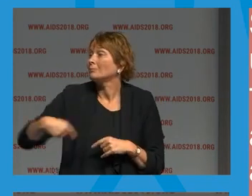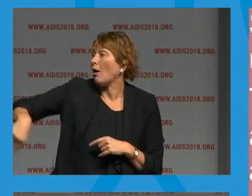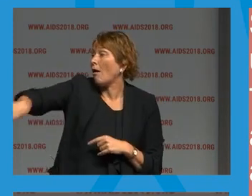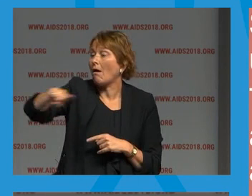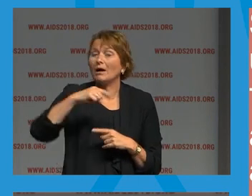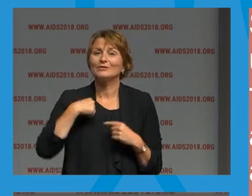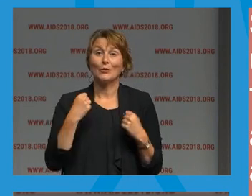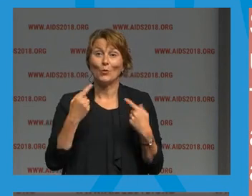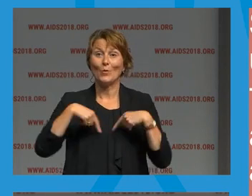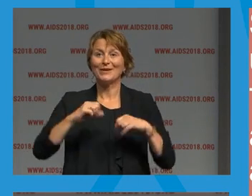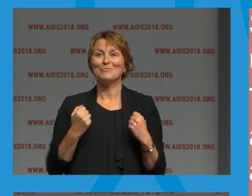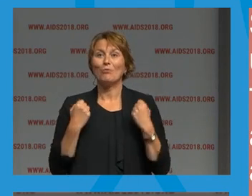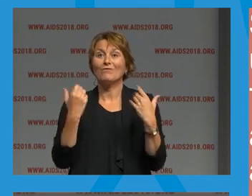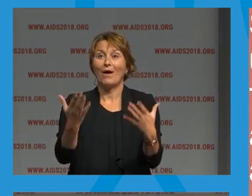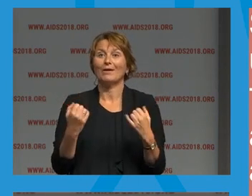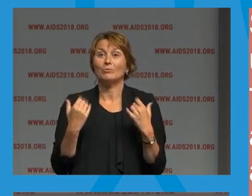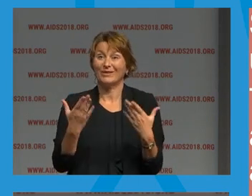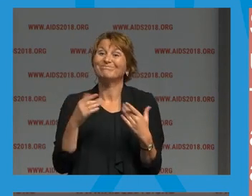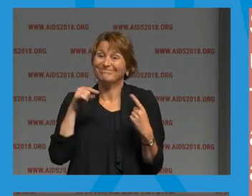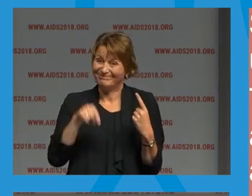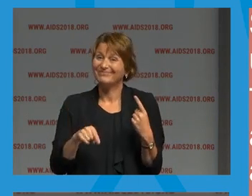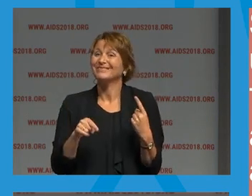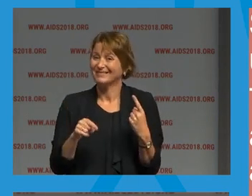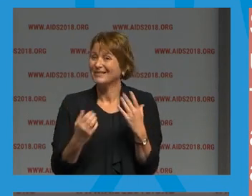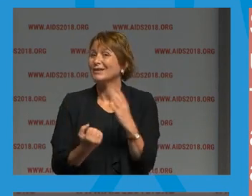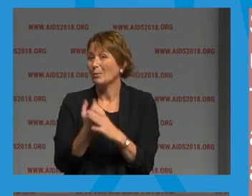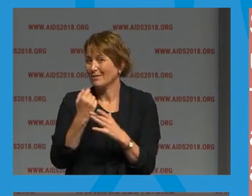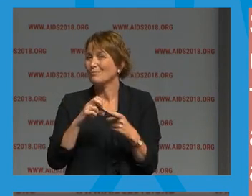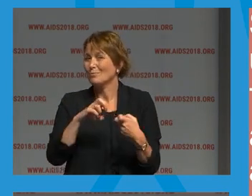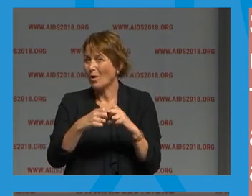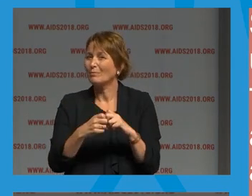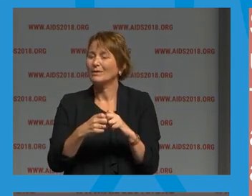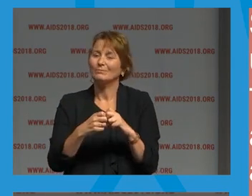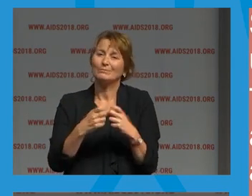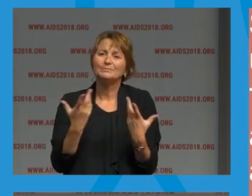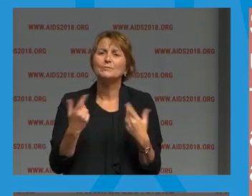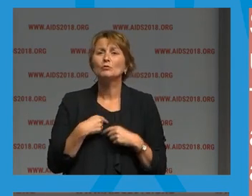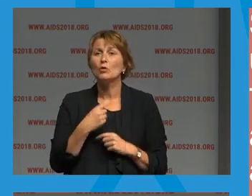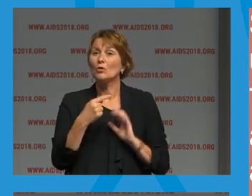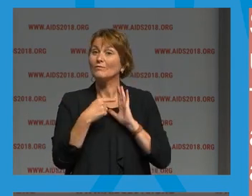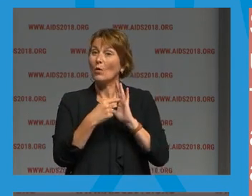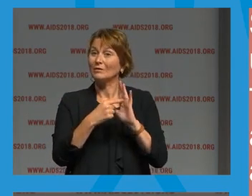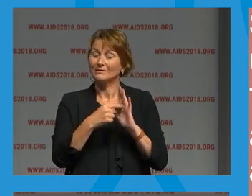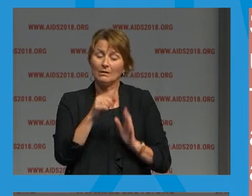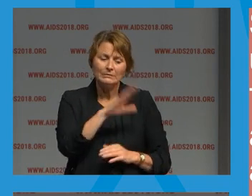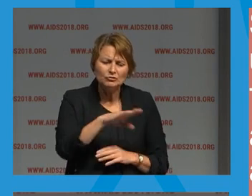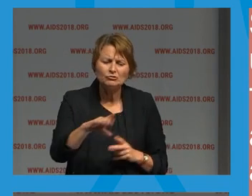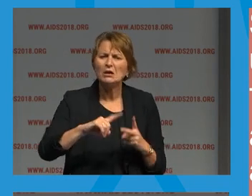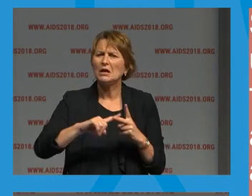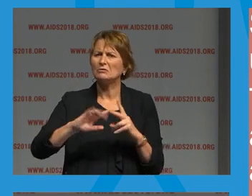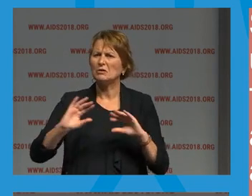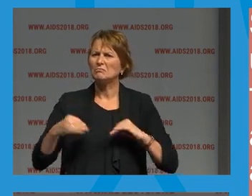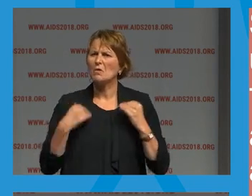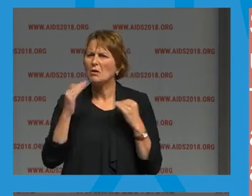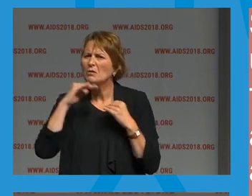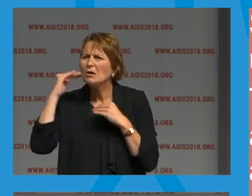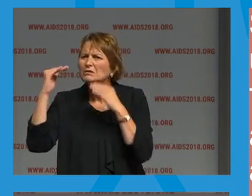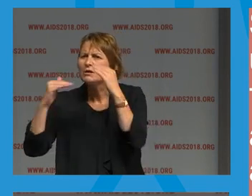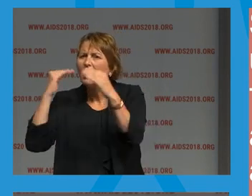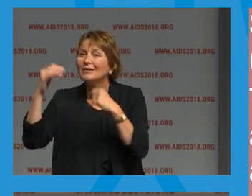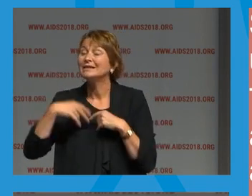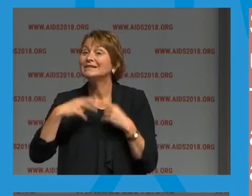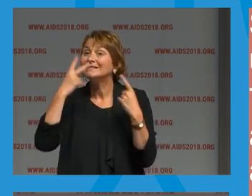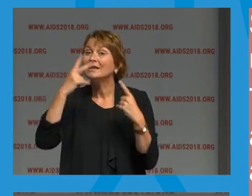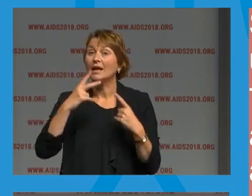as providers, us as clinicians. When we look at the treatment of children and adolescents and young adults, we saw a